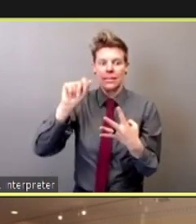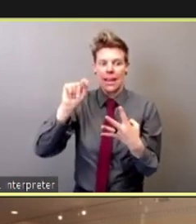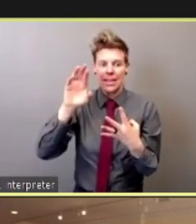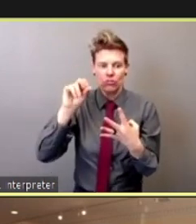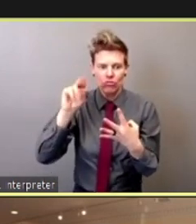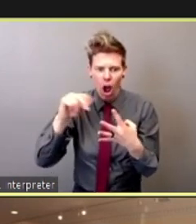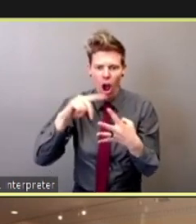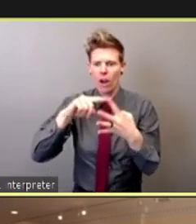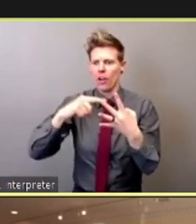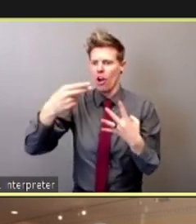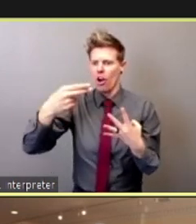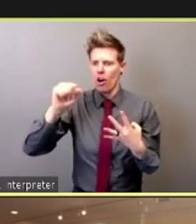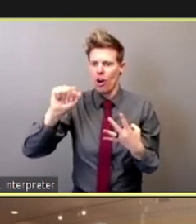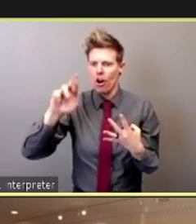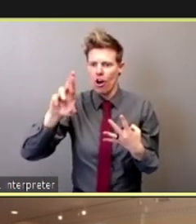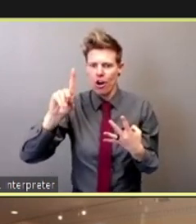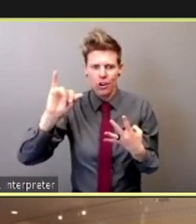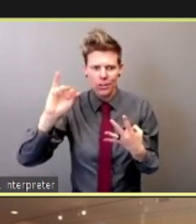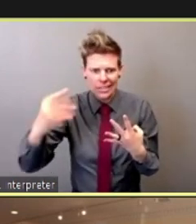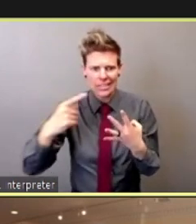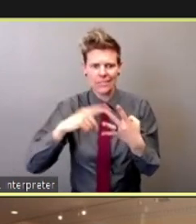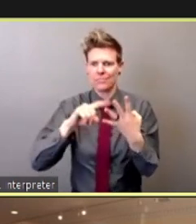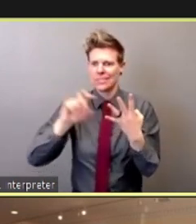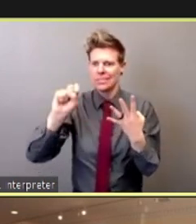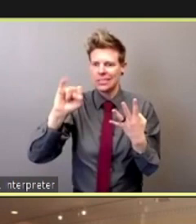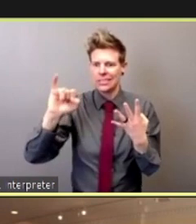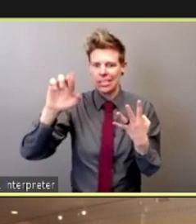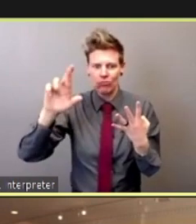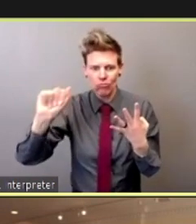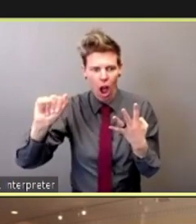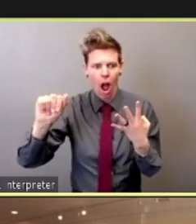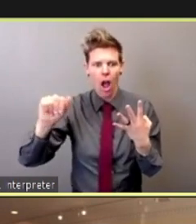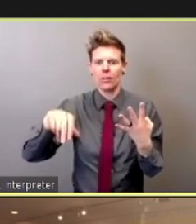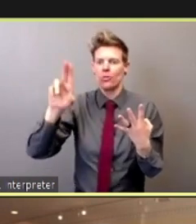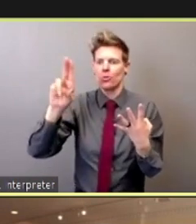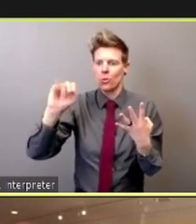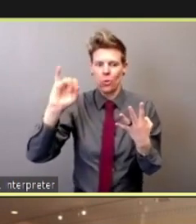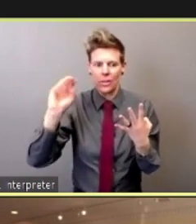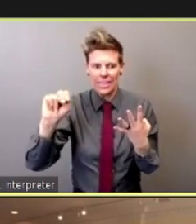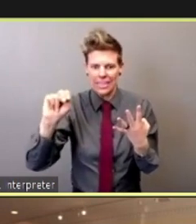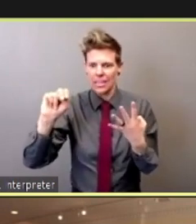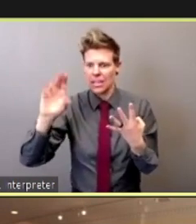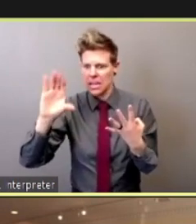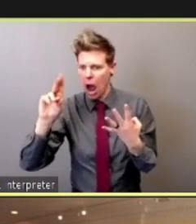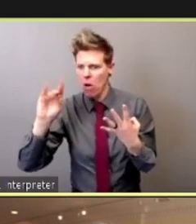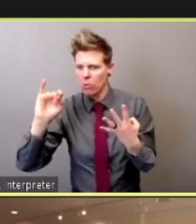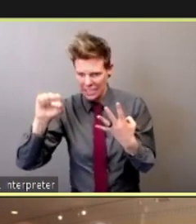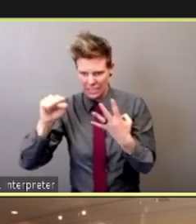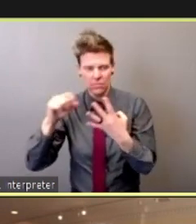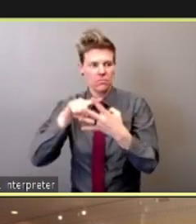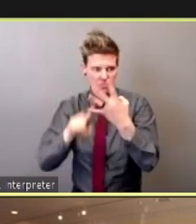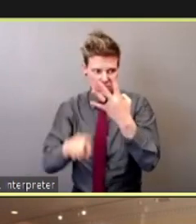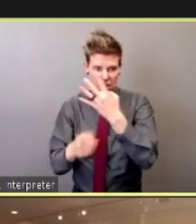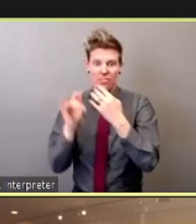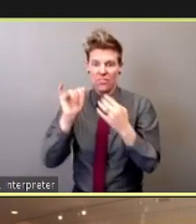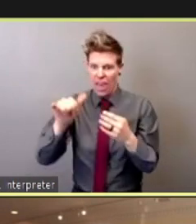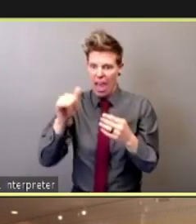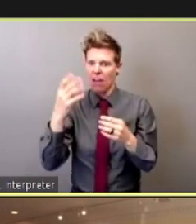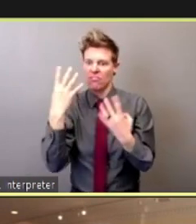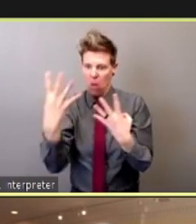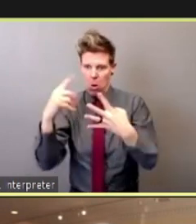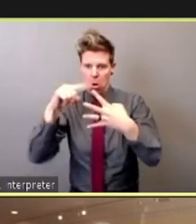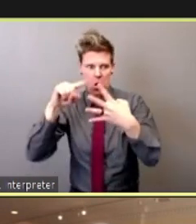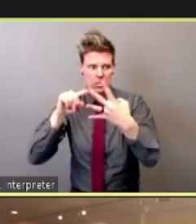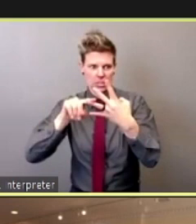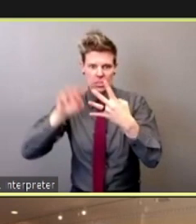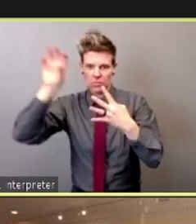counties. And now holding that and making sure that the counties, again, that they're bordering get green is